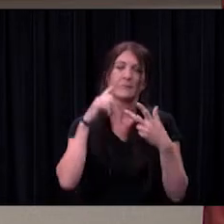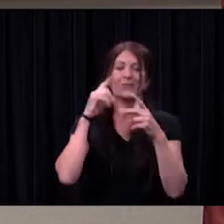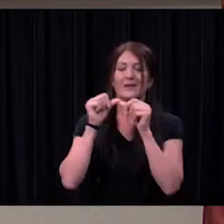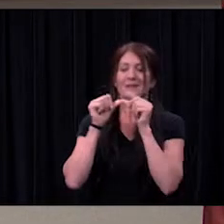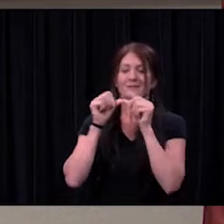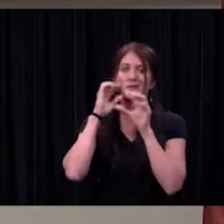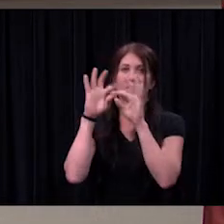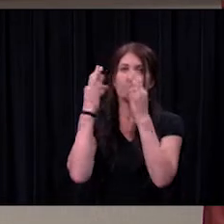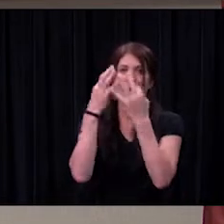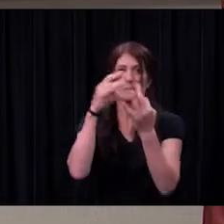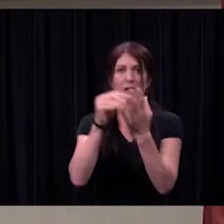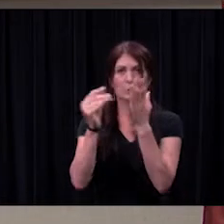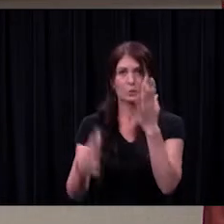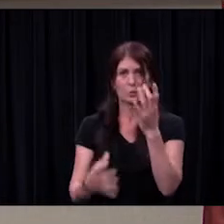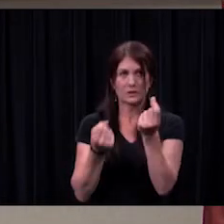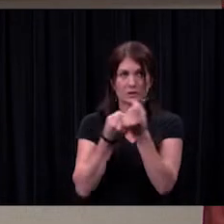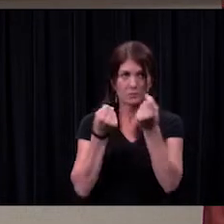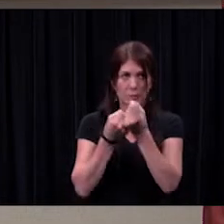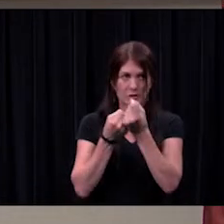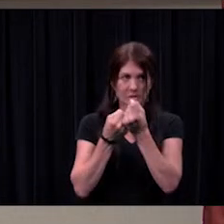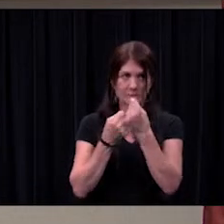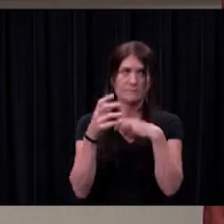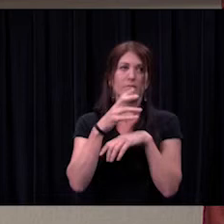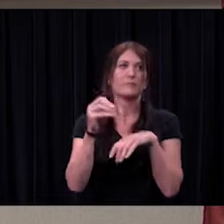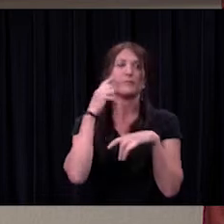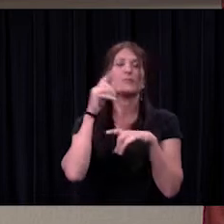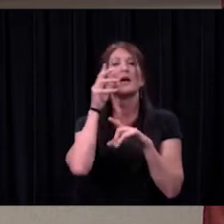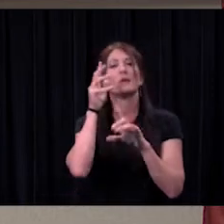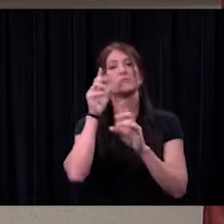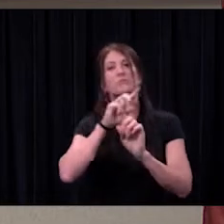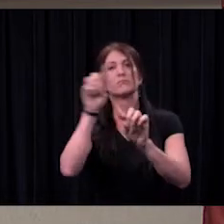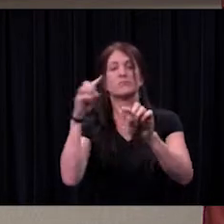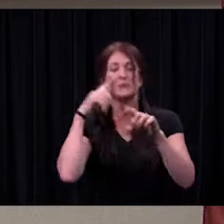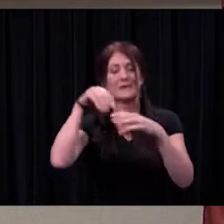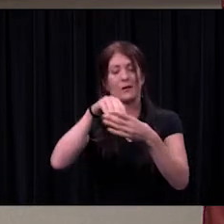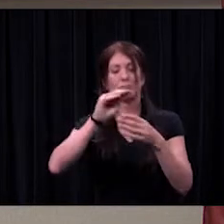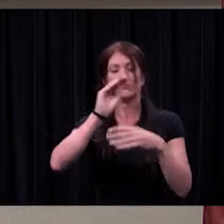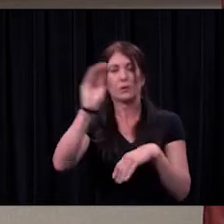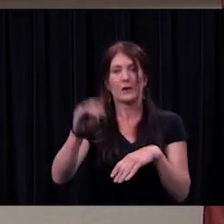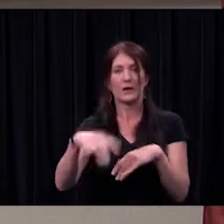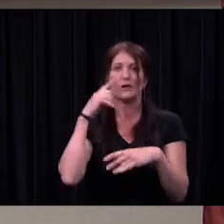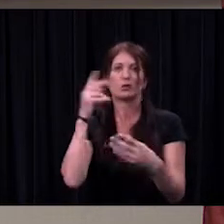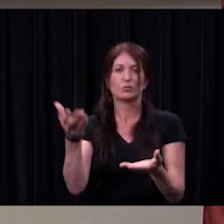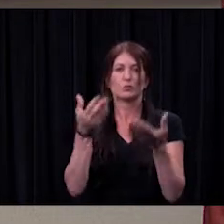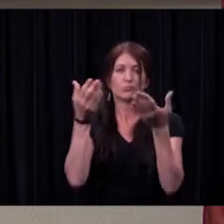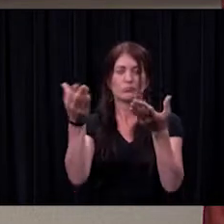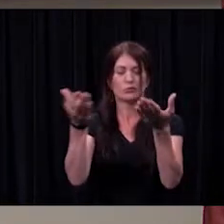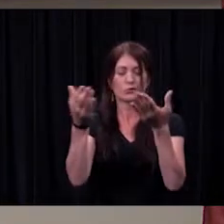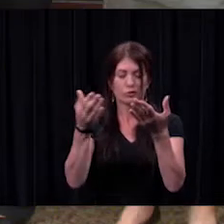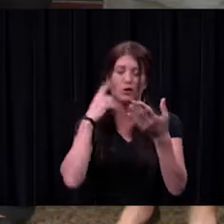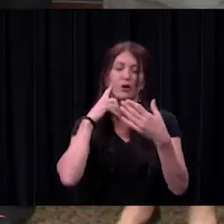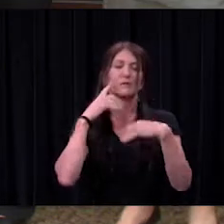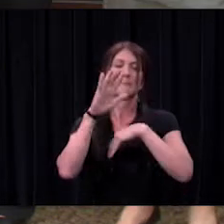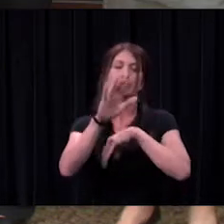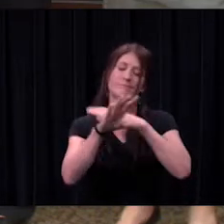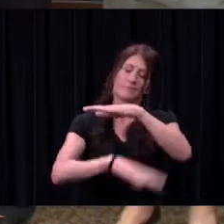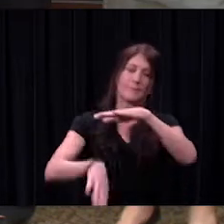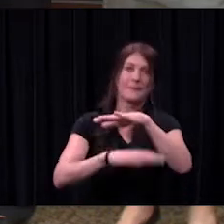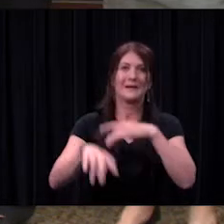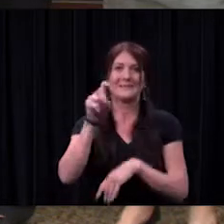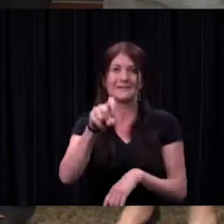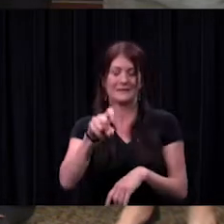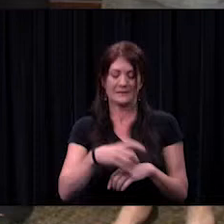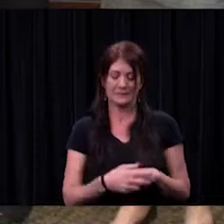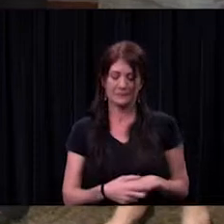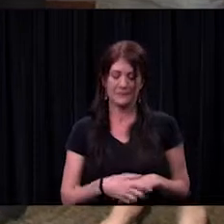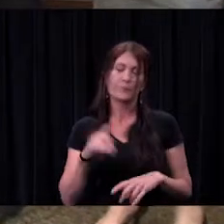student support at Impact Olathe to serve clients facing homelessness. They've worked closely with the Zero Reasons Why countywide suicide prevention campaign